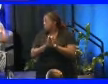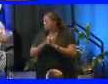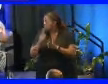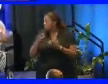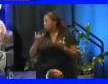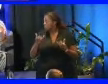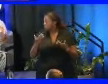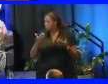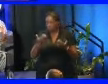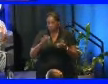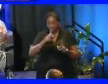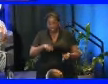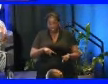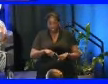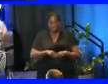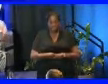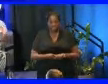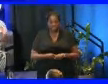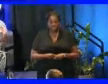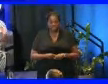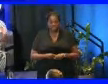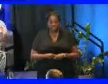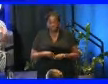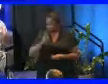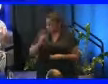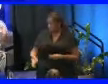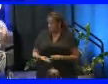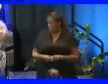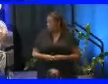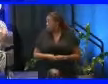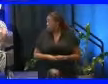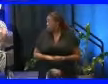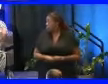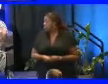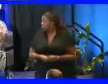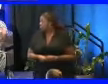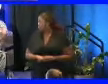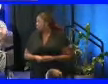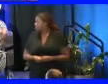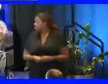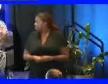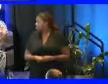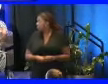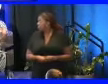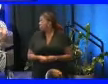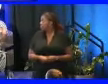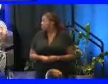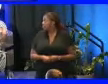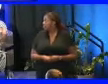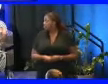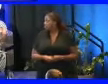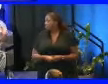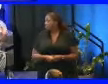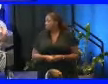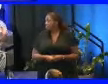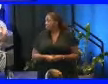now and you can answer, introduce yourself and answer the question? Sure. Awesome. All right. So, and some have